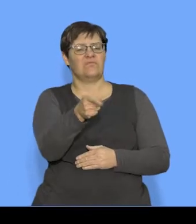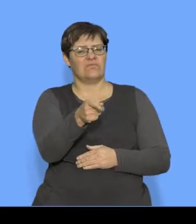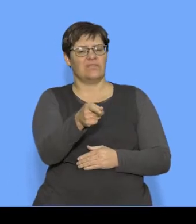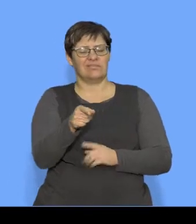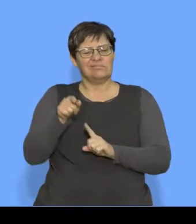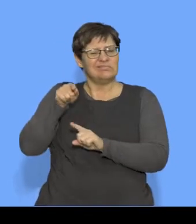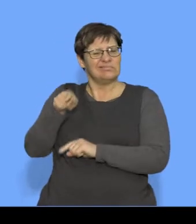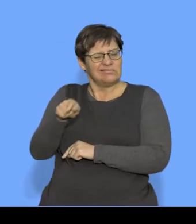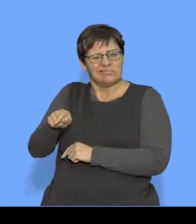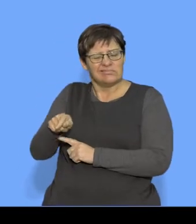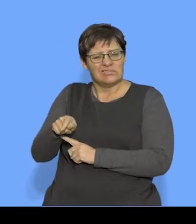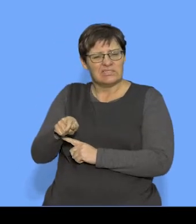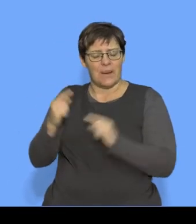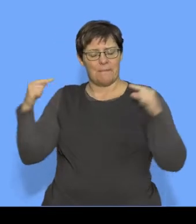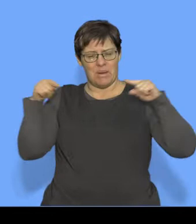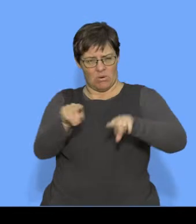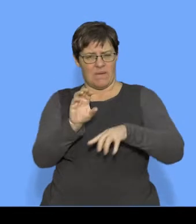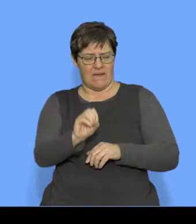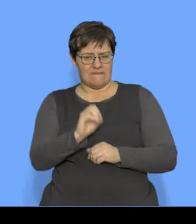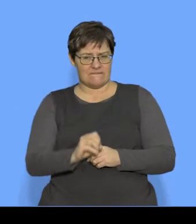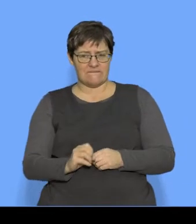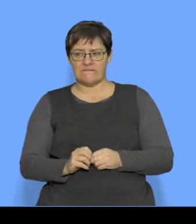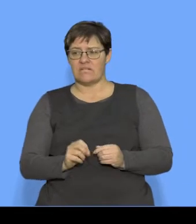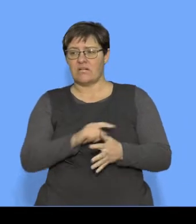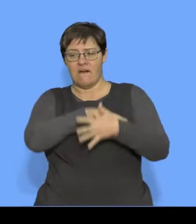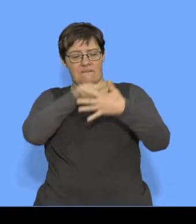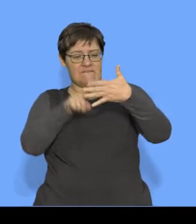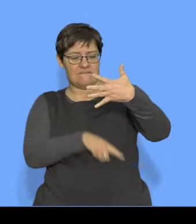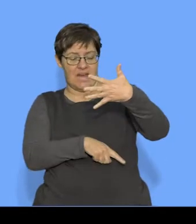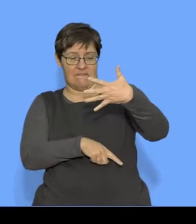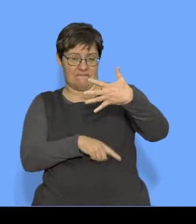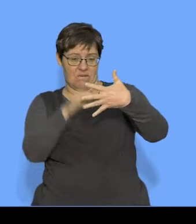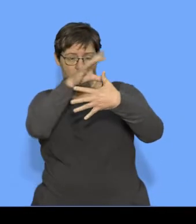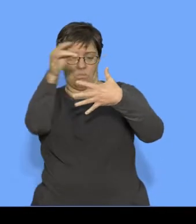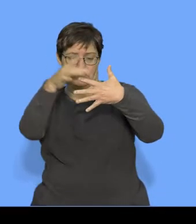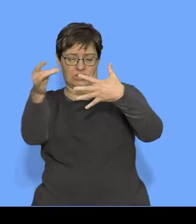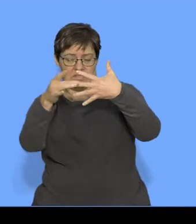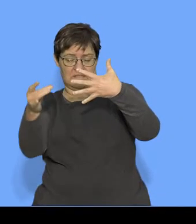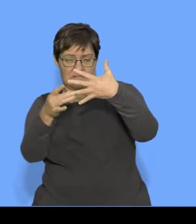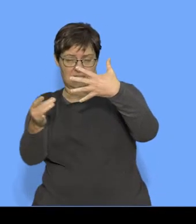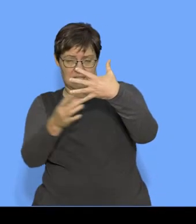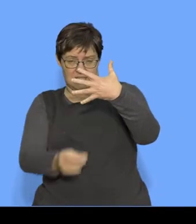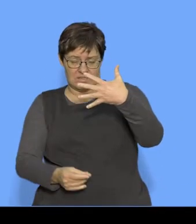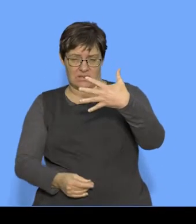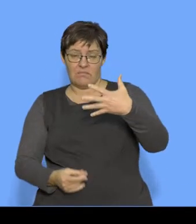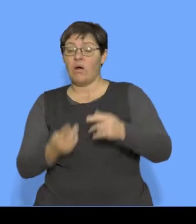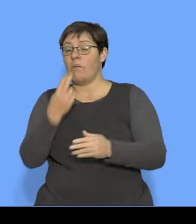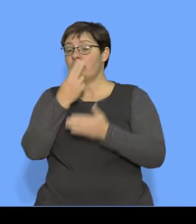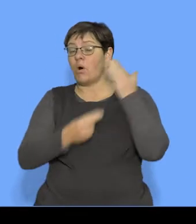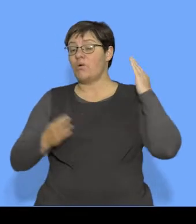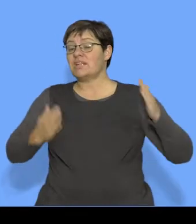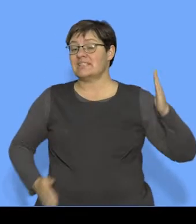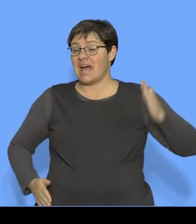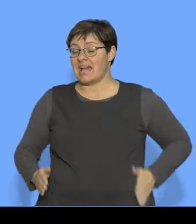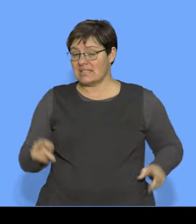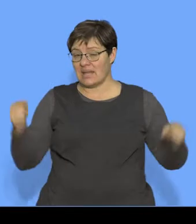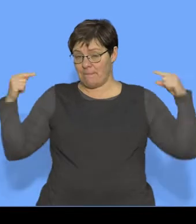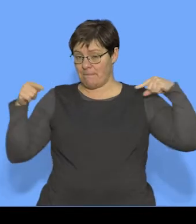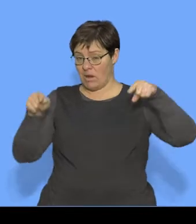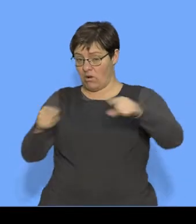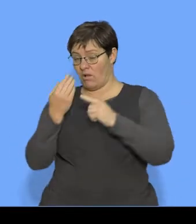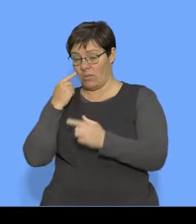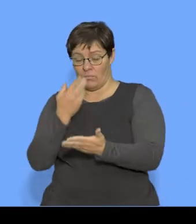is a parallelogram? I have 5 options for you, right? You can prove the both pairs of sides to